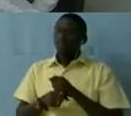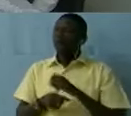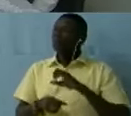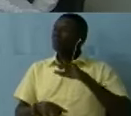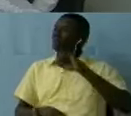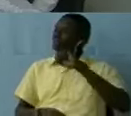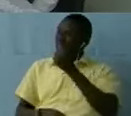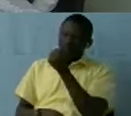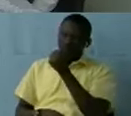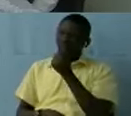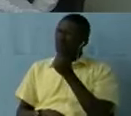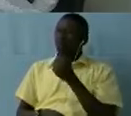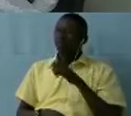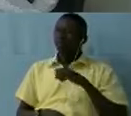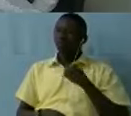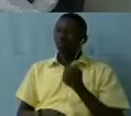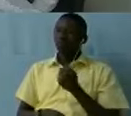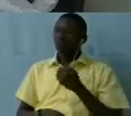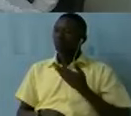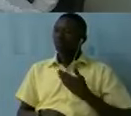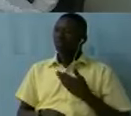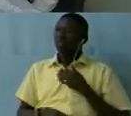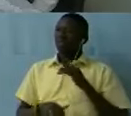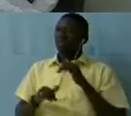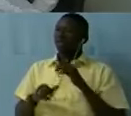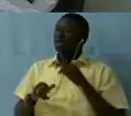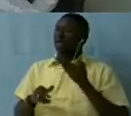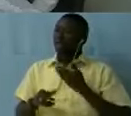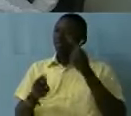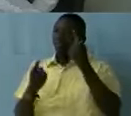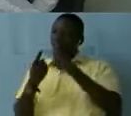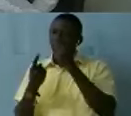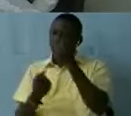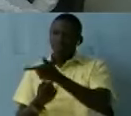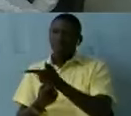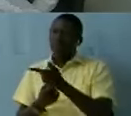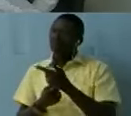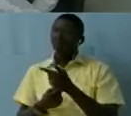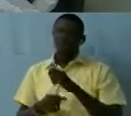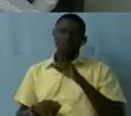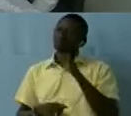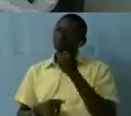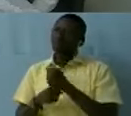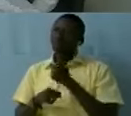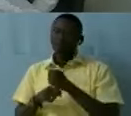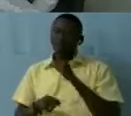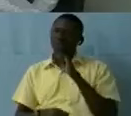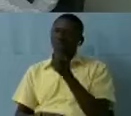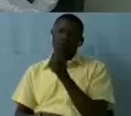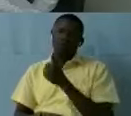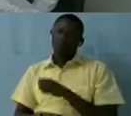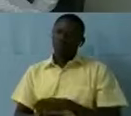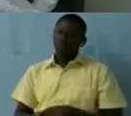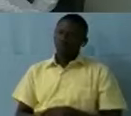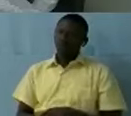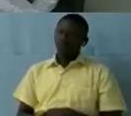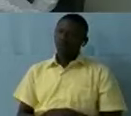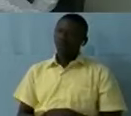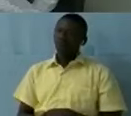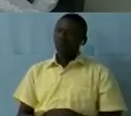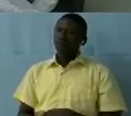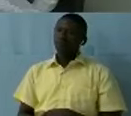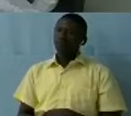lot of hardships to me with regards renting a home wo ya tina hanni mo ko ñe ko kari